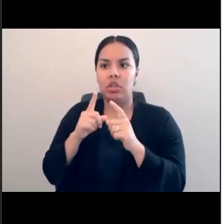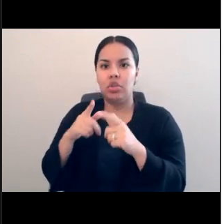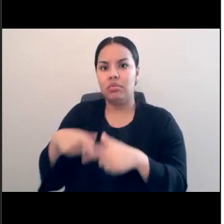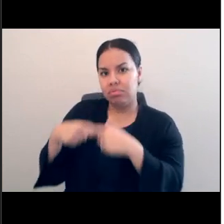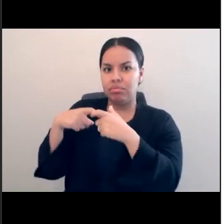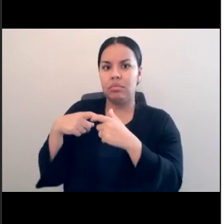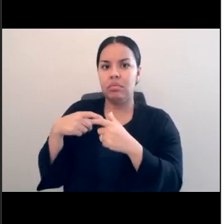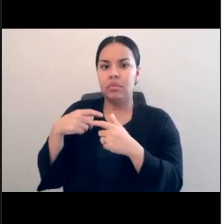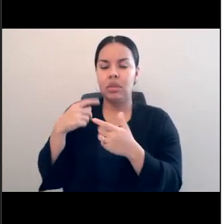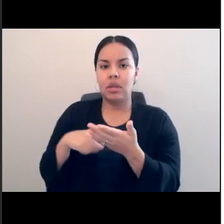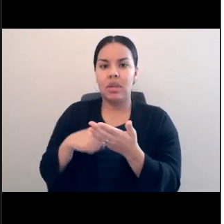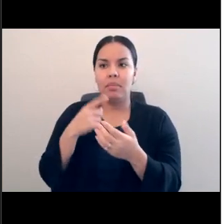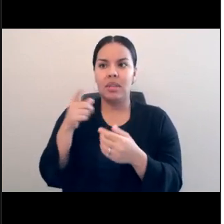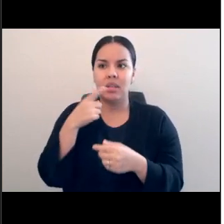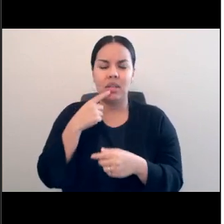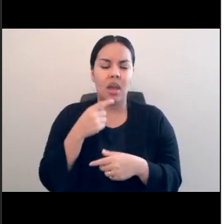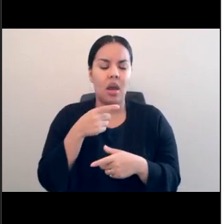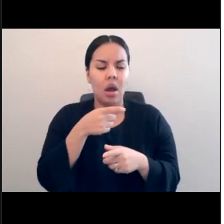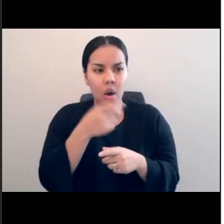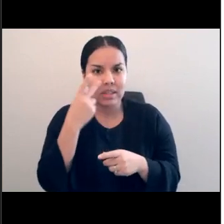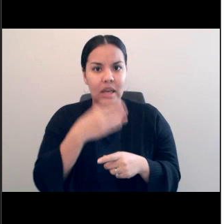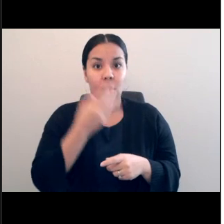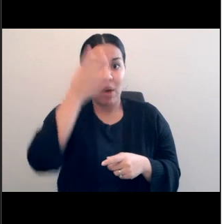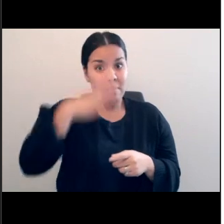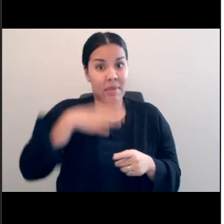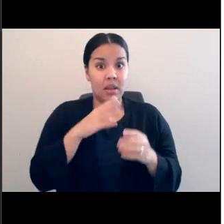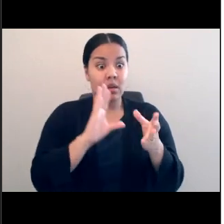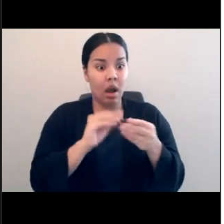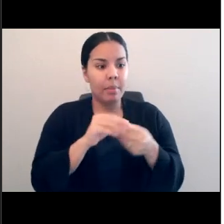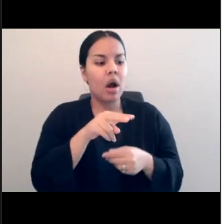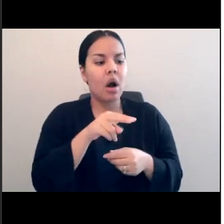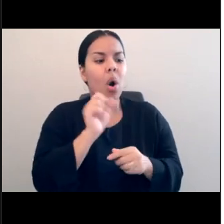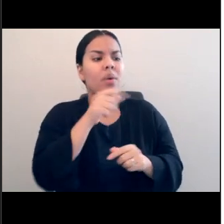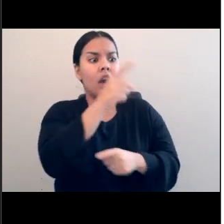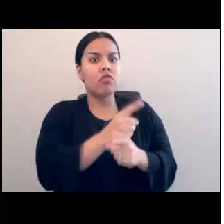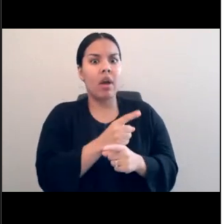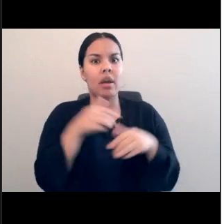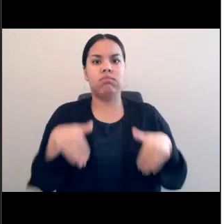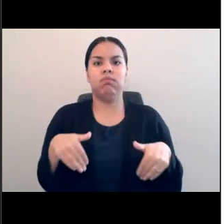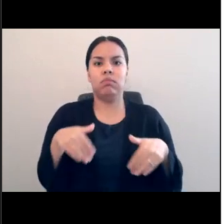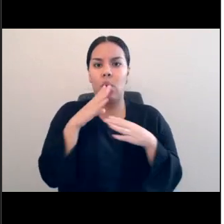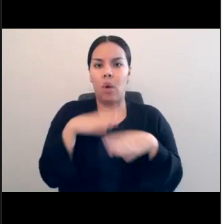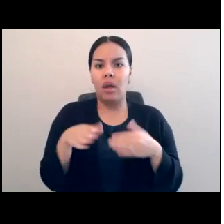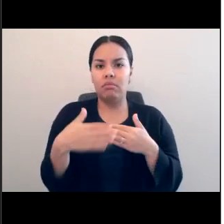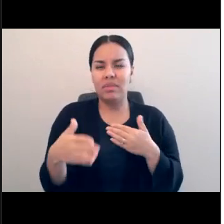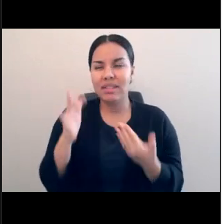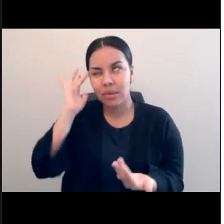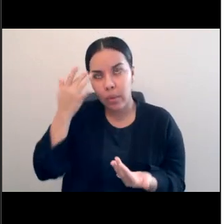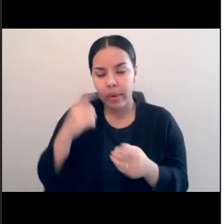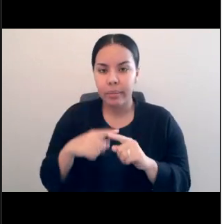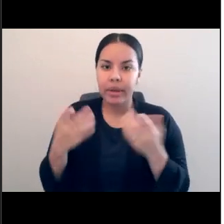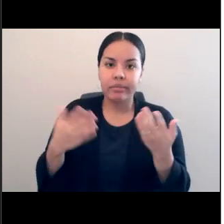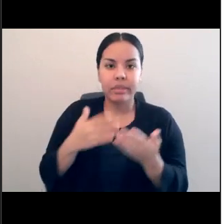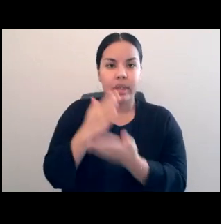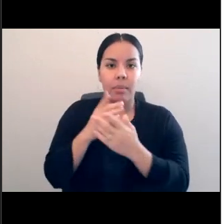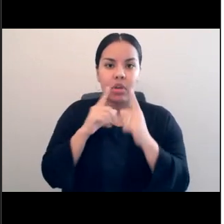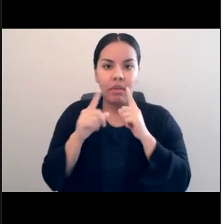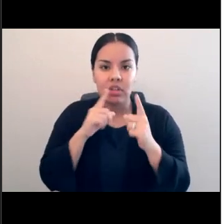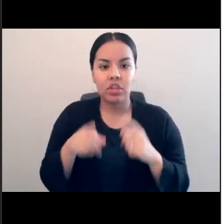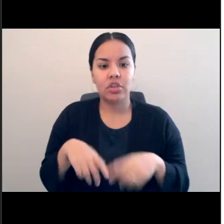over, which is annoying, but it can be useful. You could mute people who are just not helping